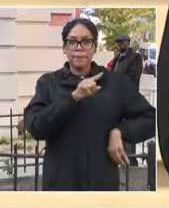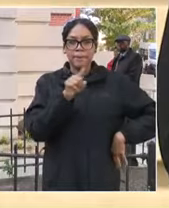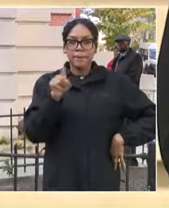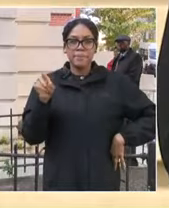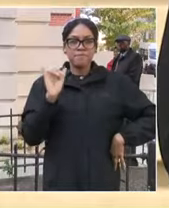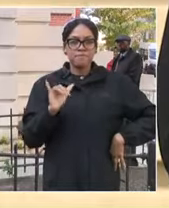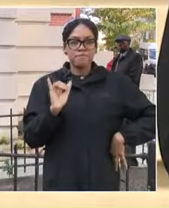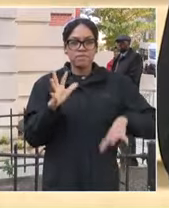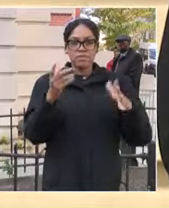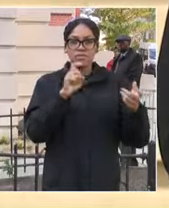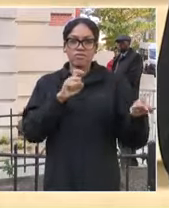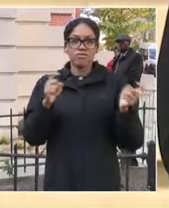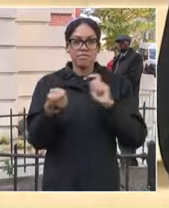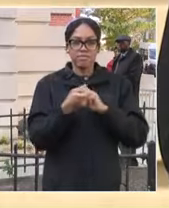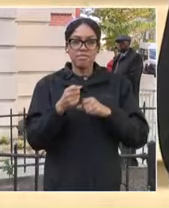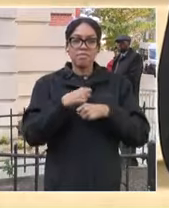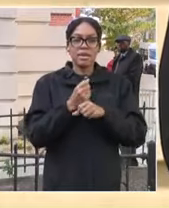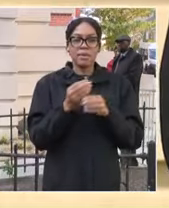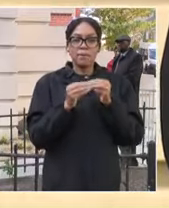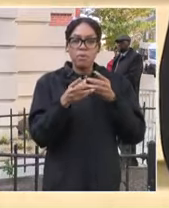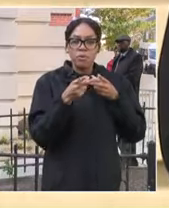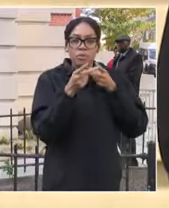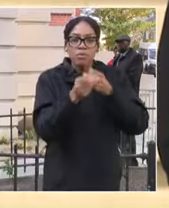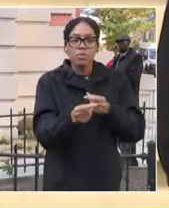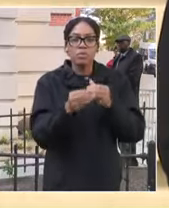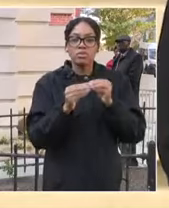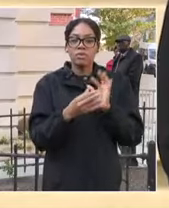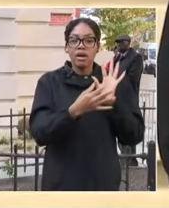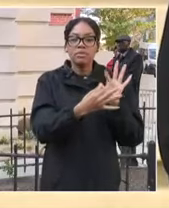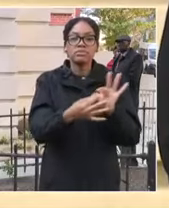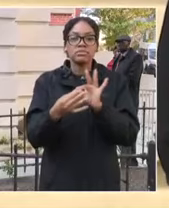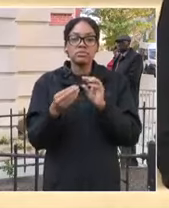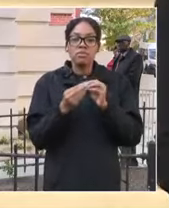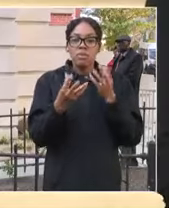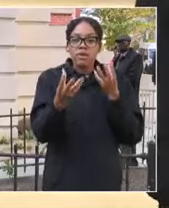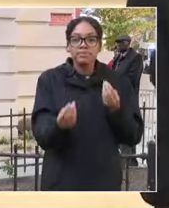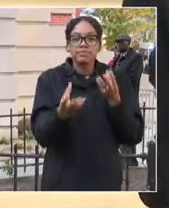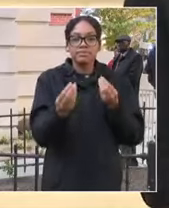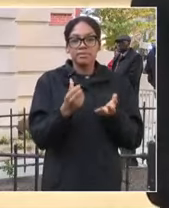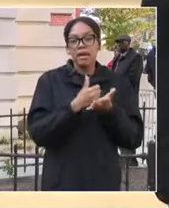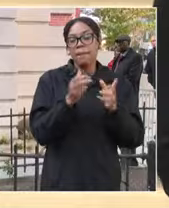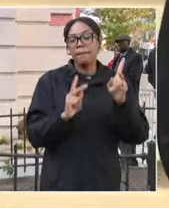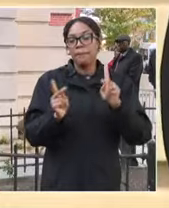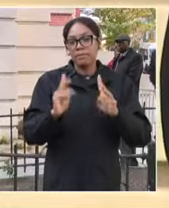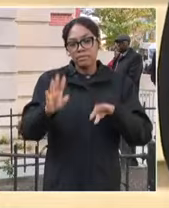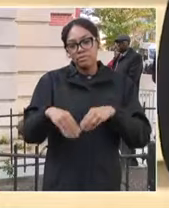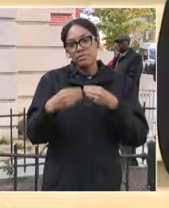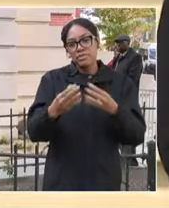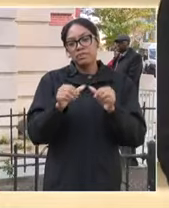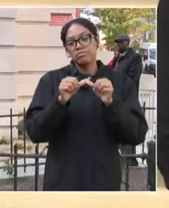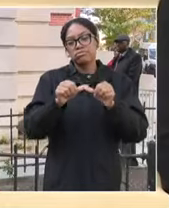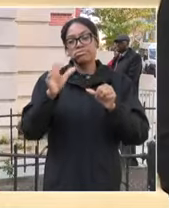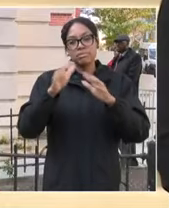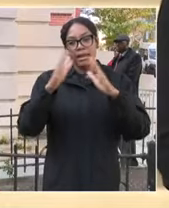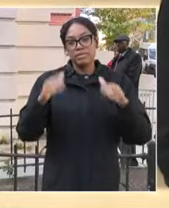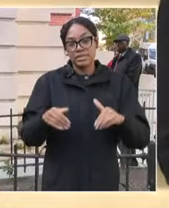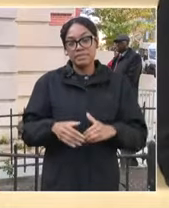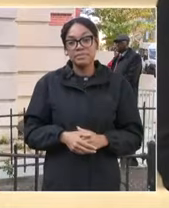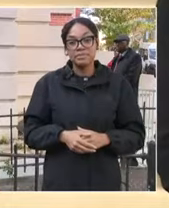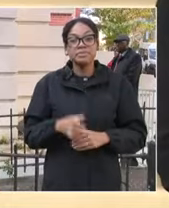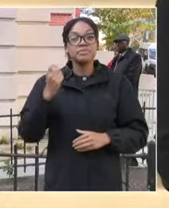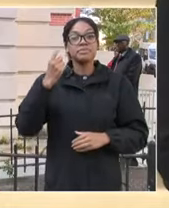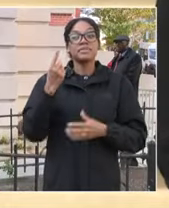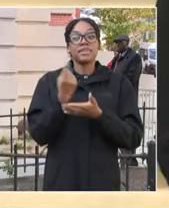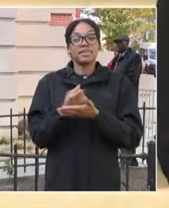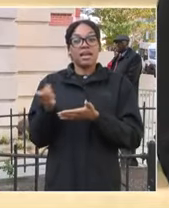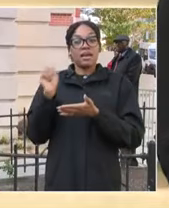focused on connecting people with services and ultimately permanent housing. In fact, just over a week ago, we were